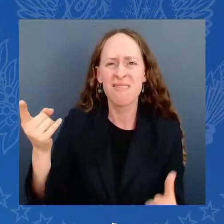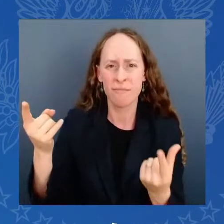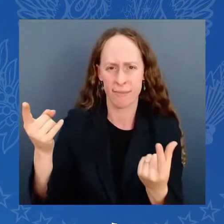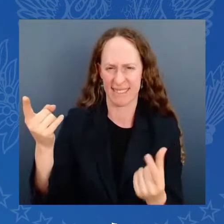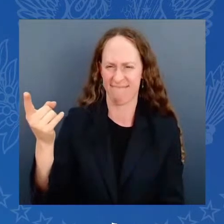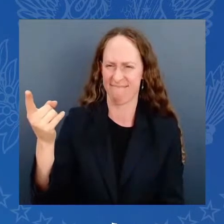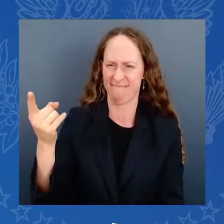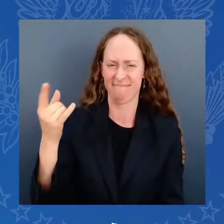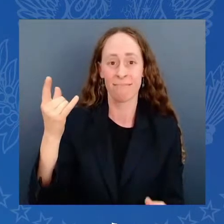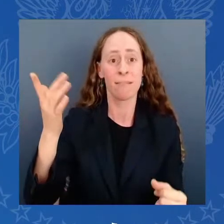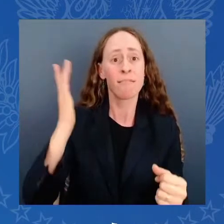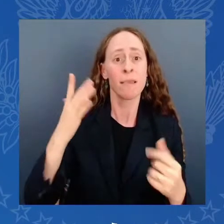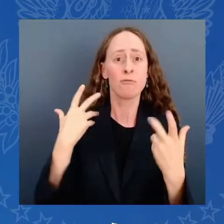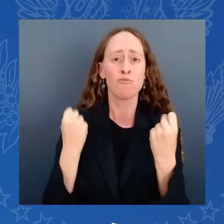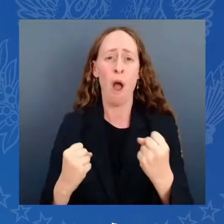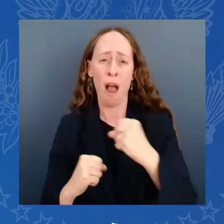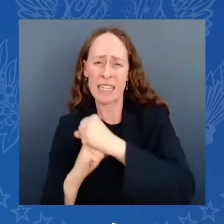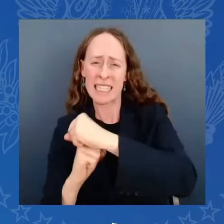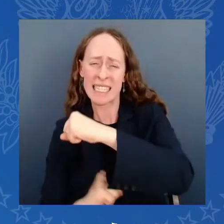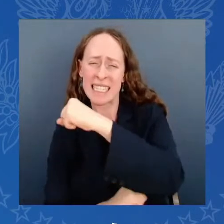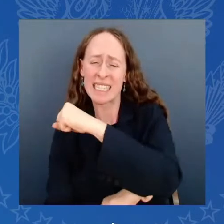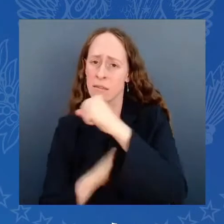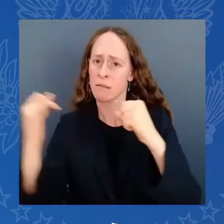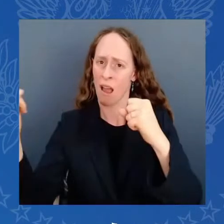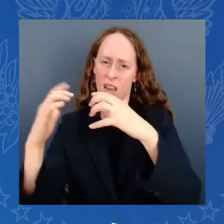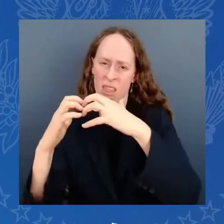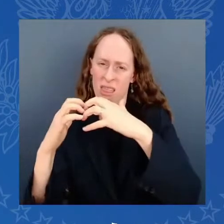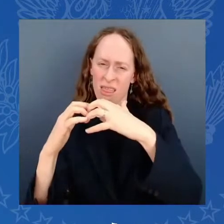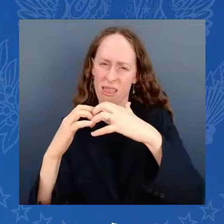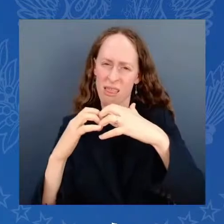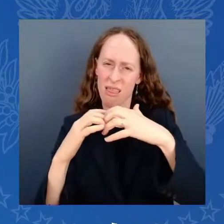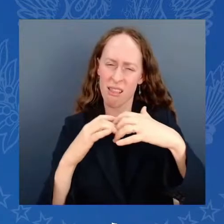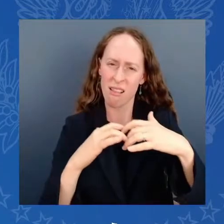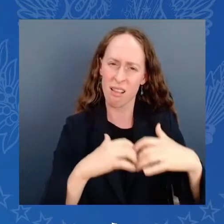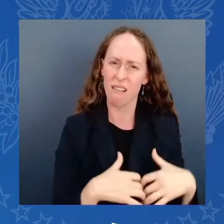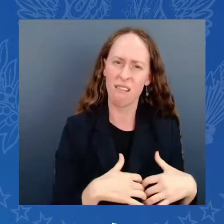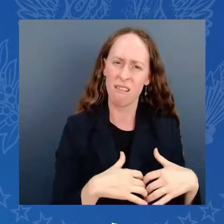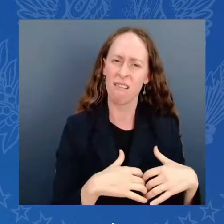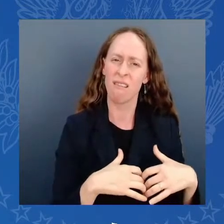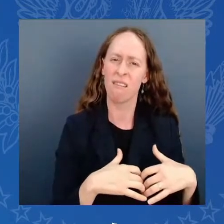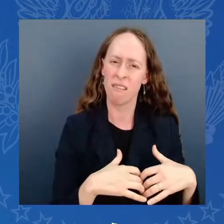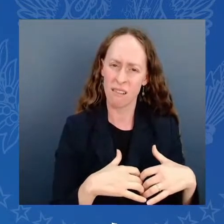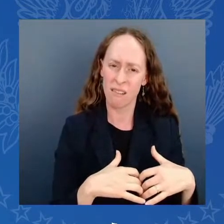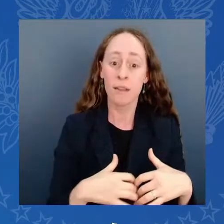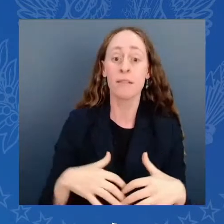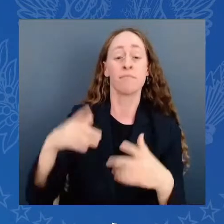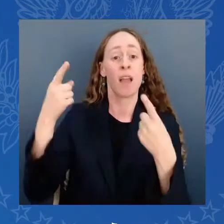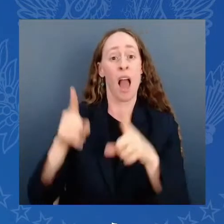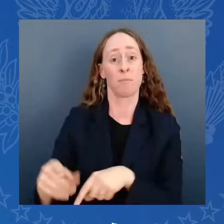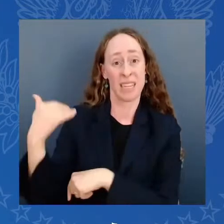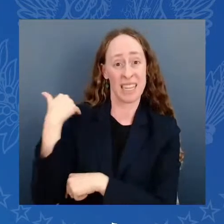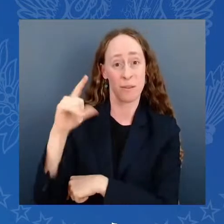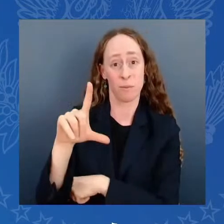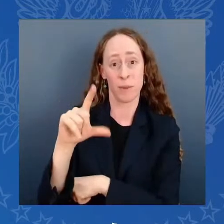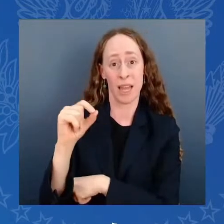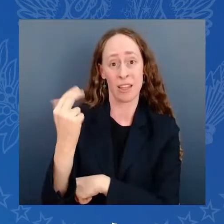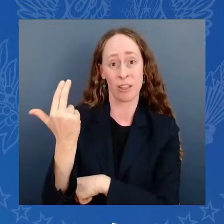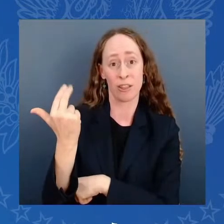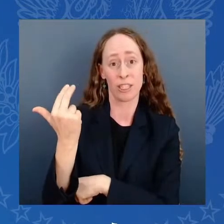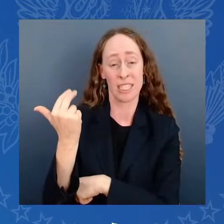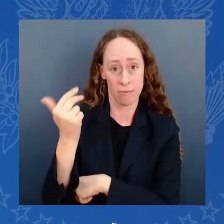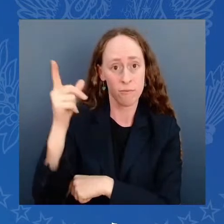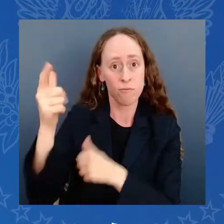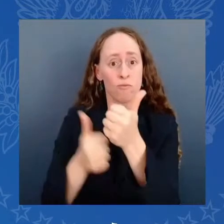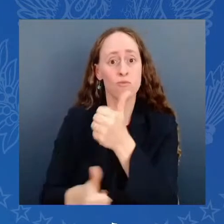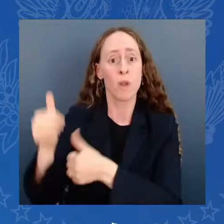principles and protections. In 2013, the Supreme Court in Shelby County case gutted the Voting